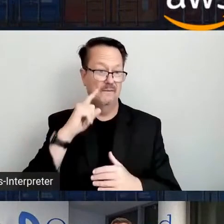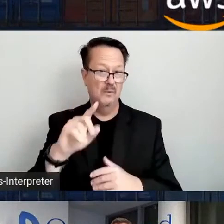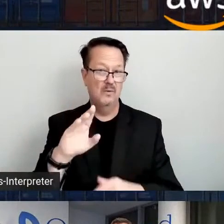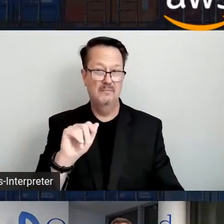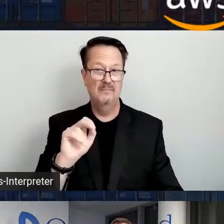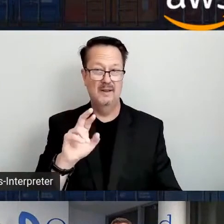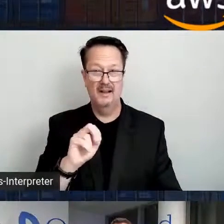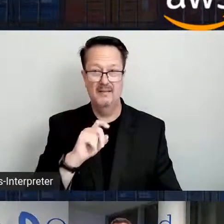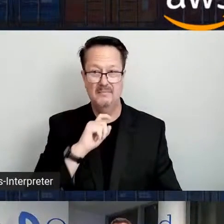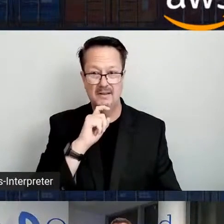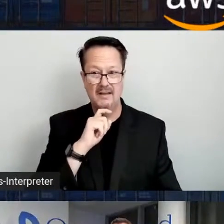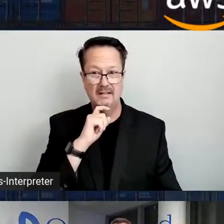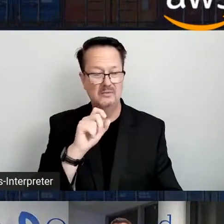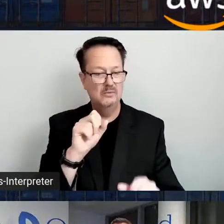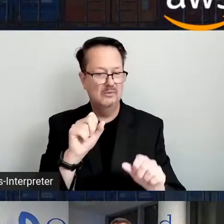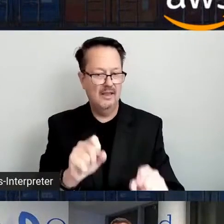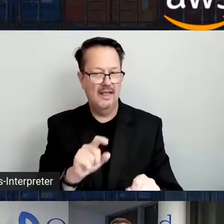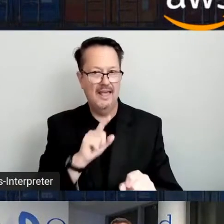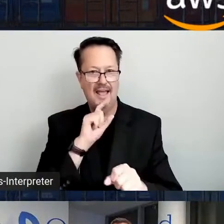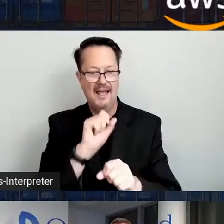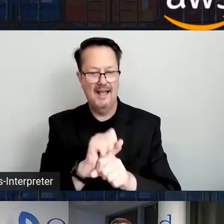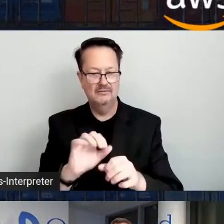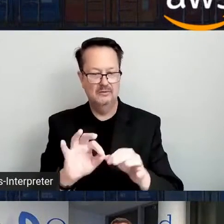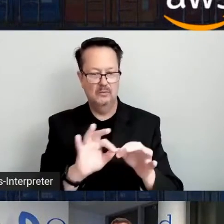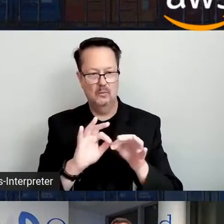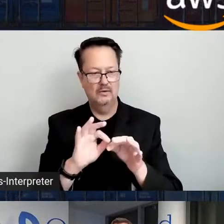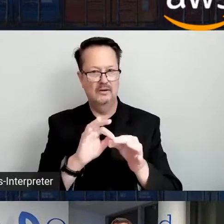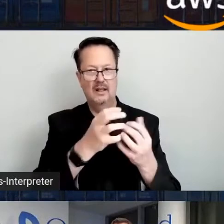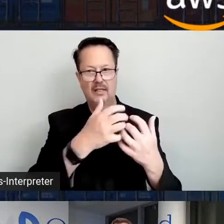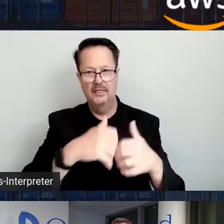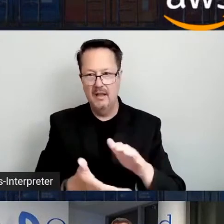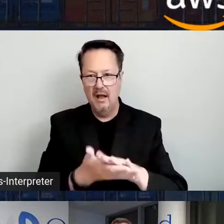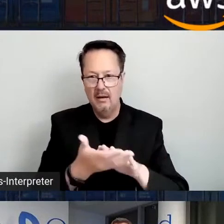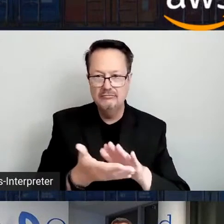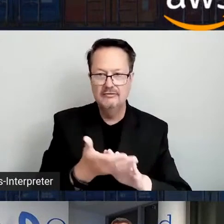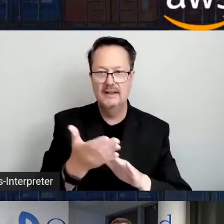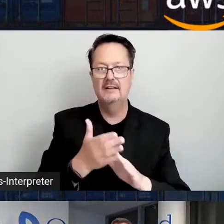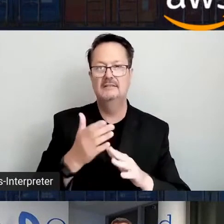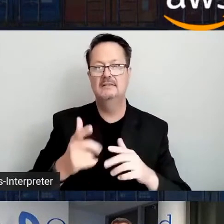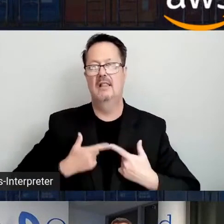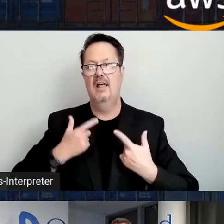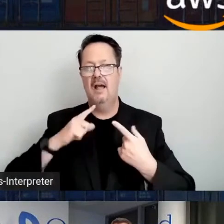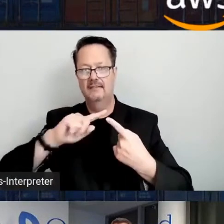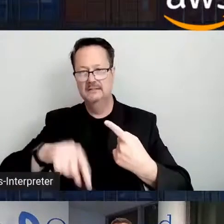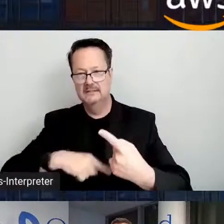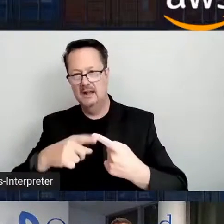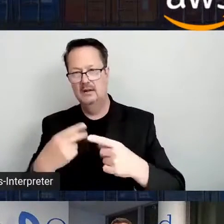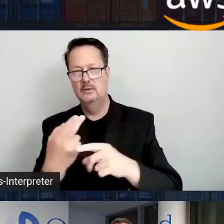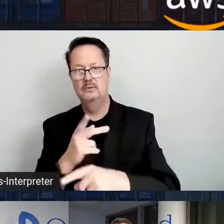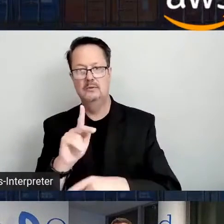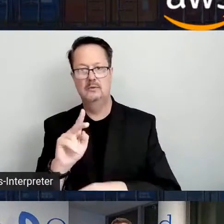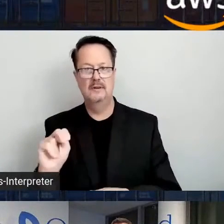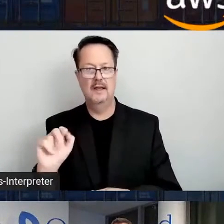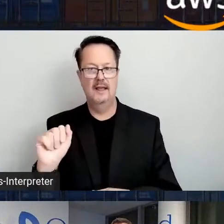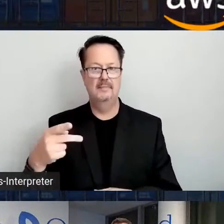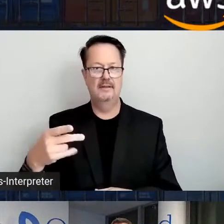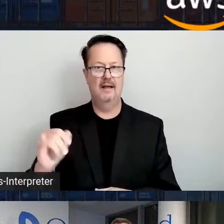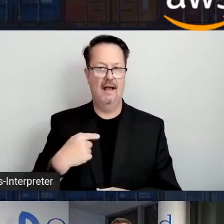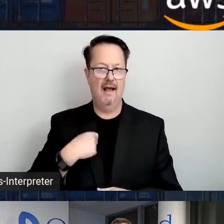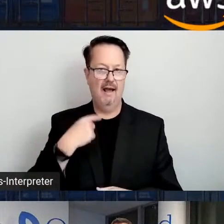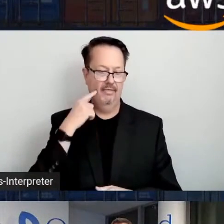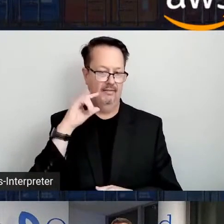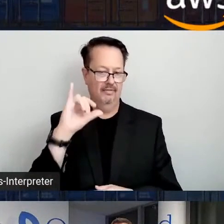can actually coordinate the operations and lifecycle using the Kubernetes API. And I think that's